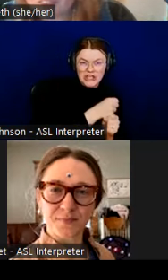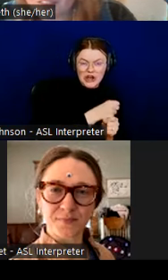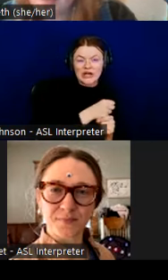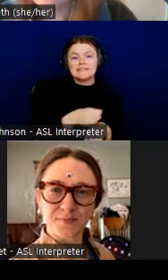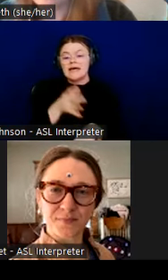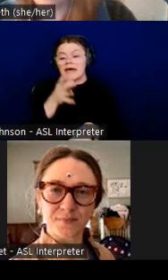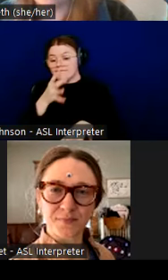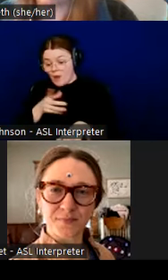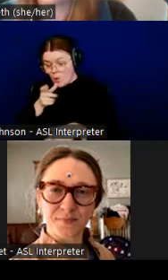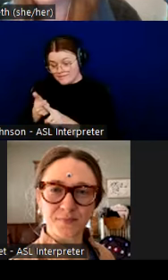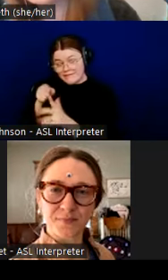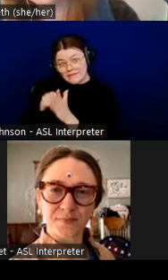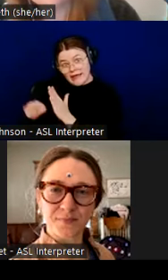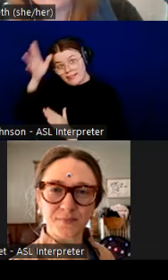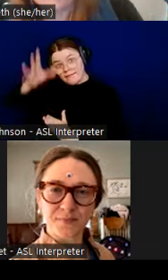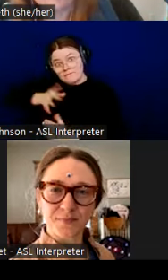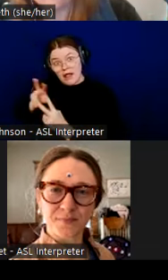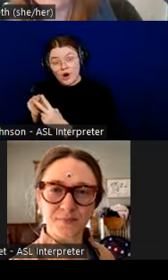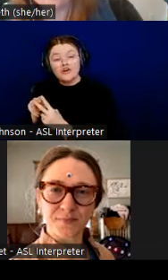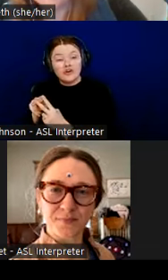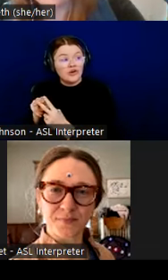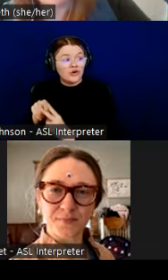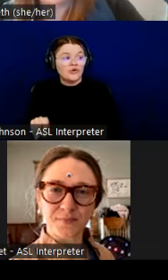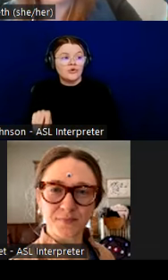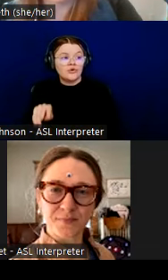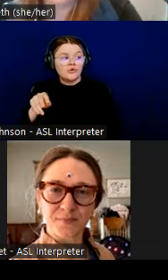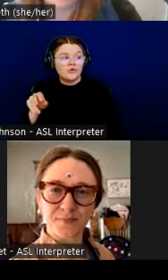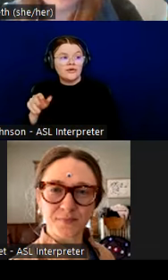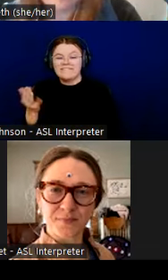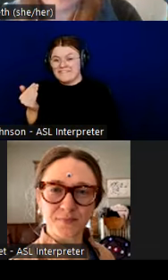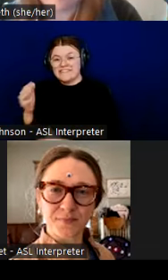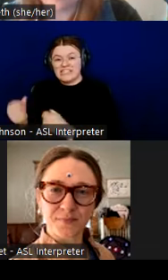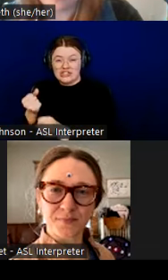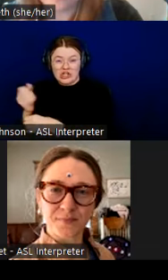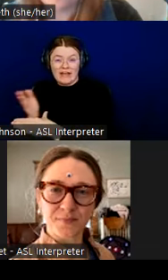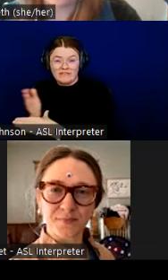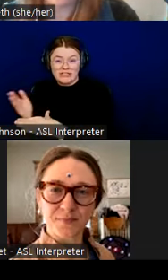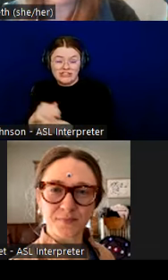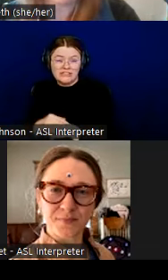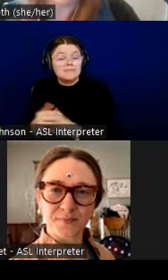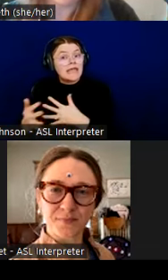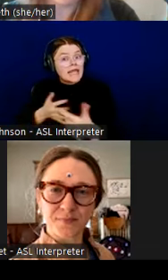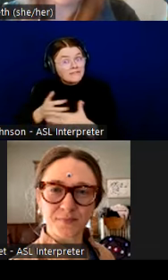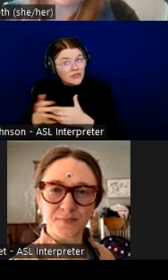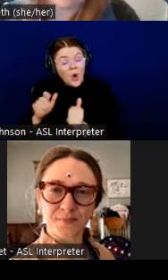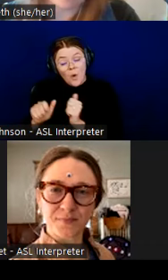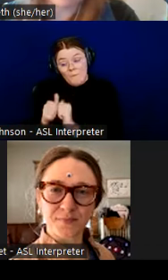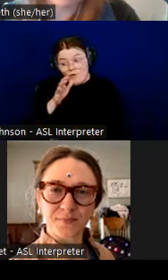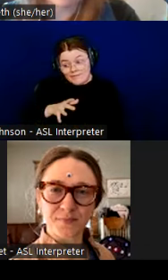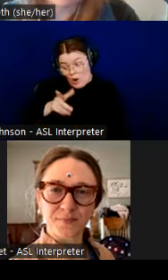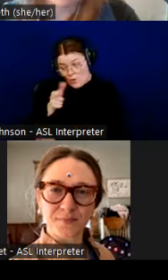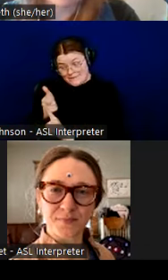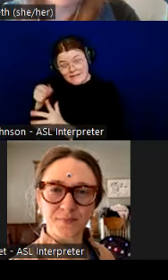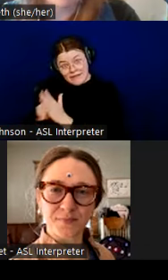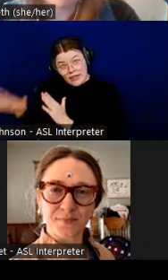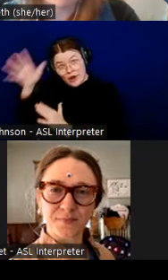15 years. Even though most women who kill their male partners do so in self-defense.